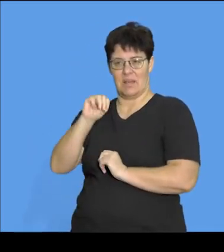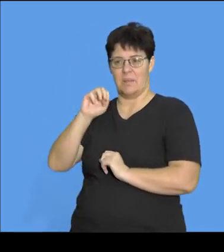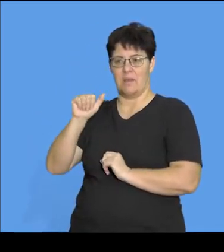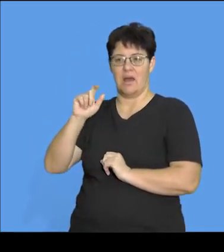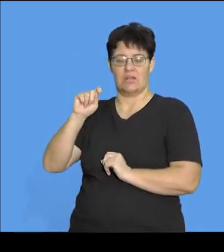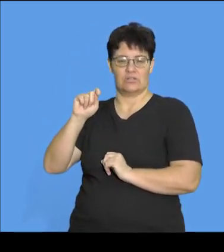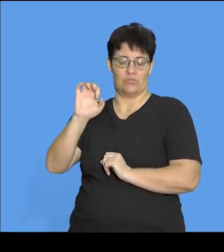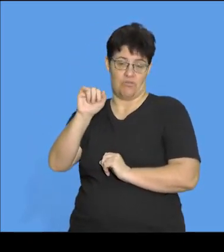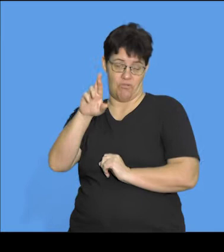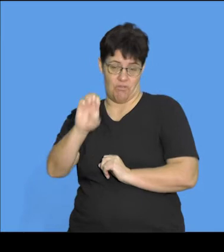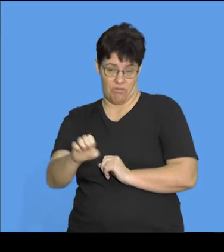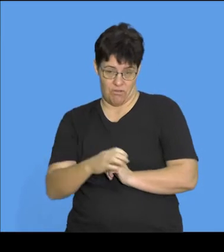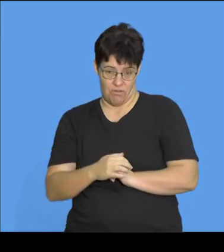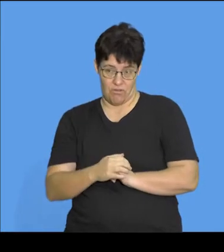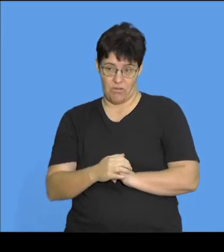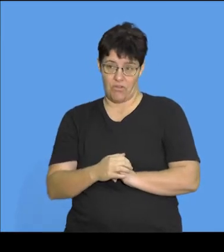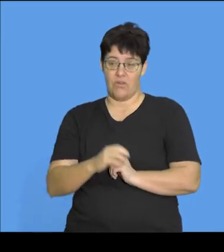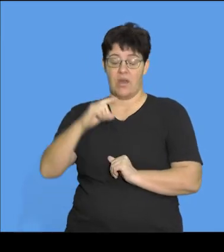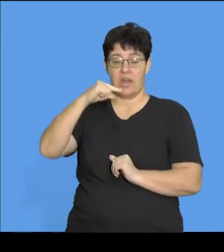Graafian follicle.